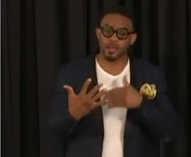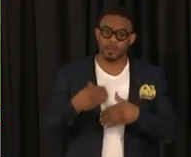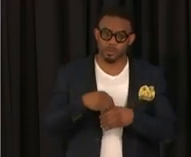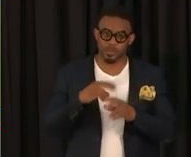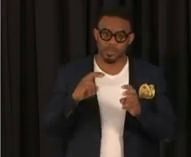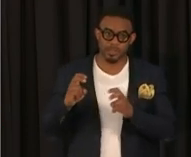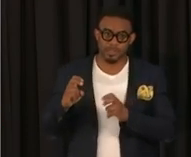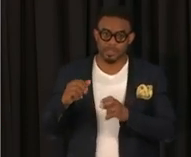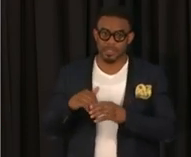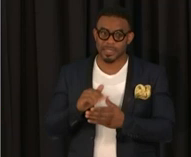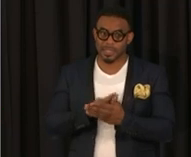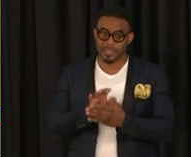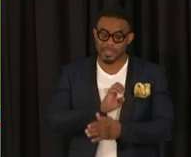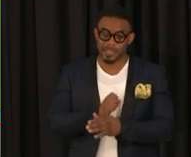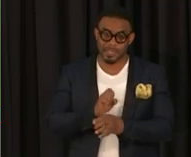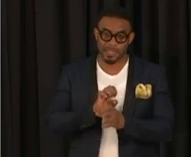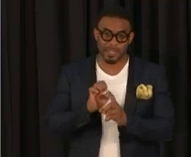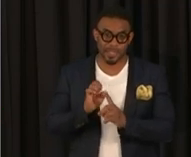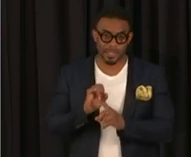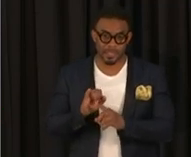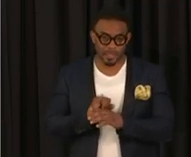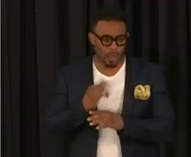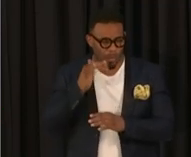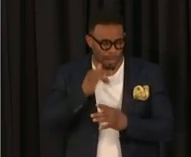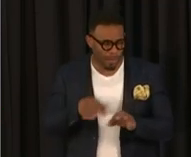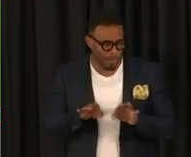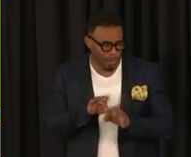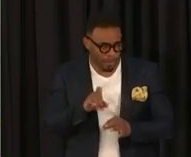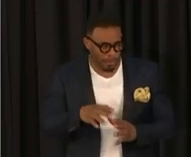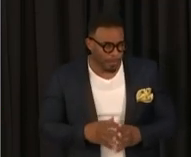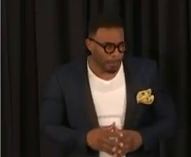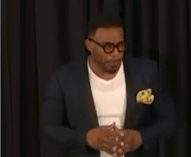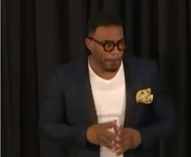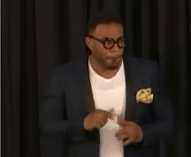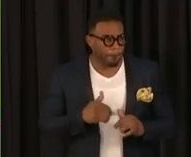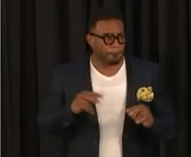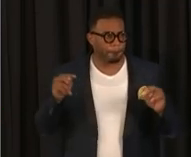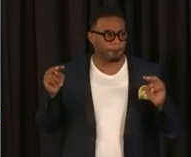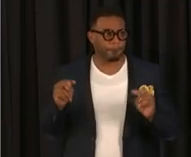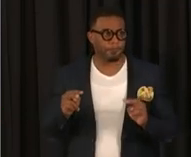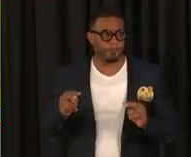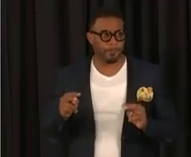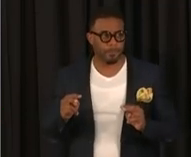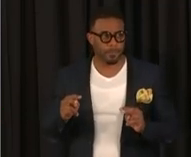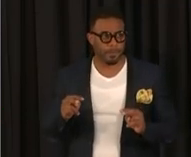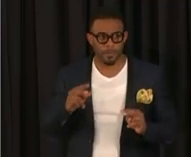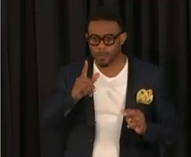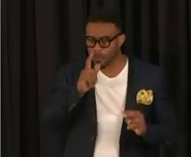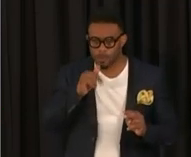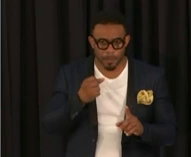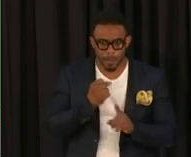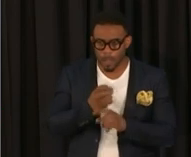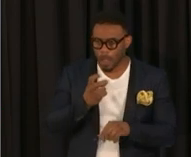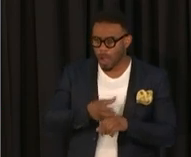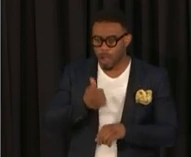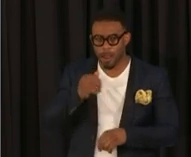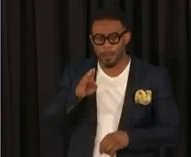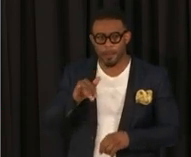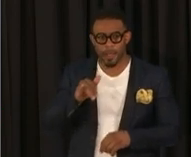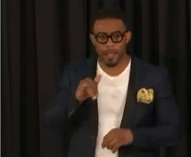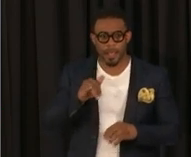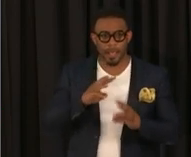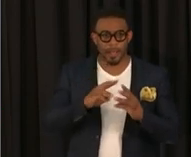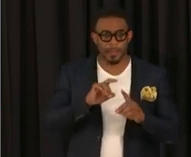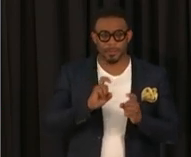and inclusion issues in the clean energy industry. Why is that important? When we look at who has been hit the hardest